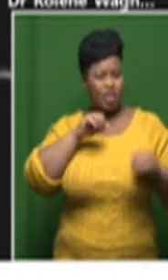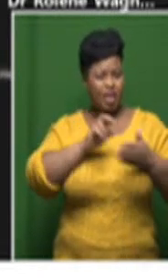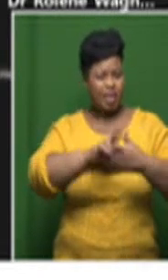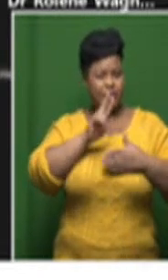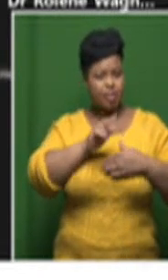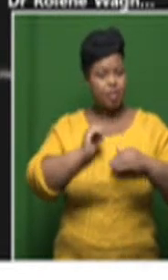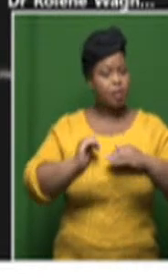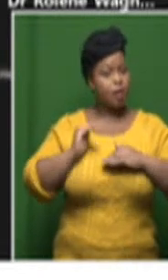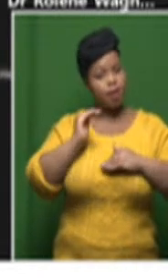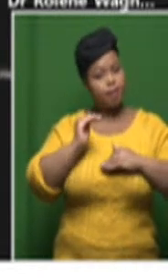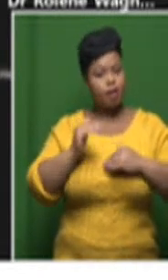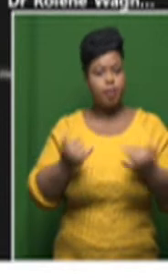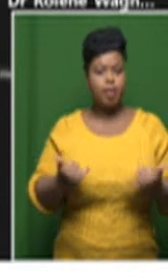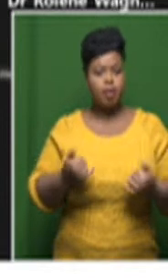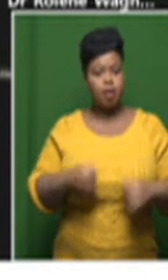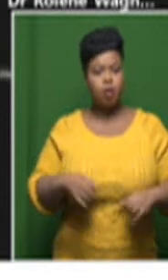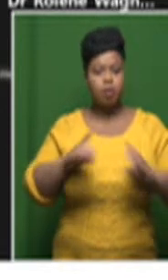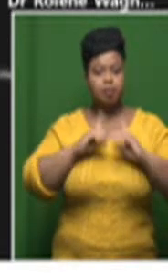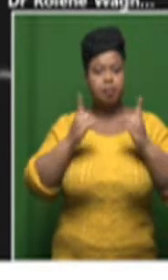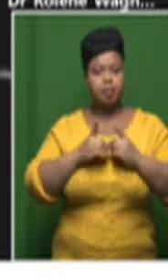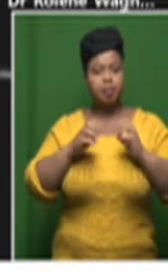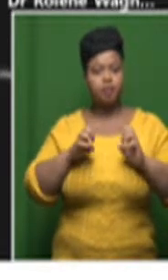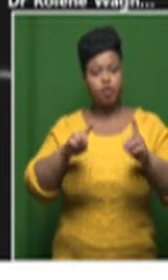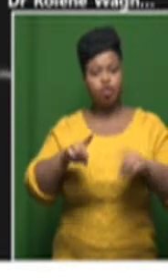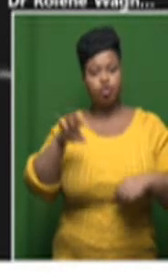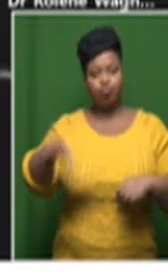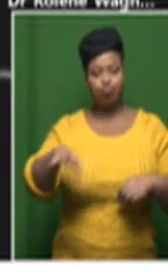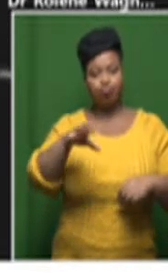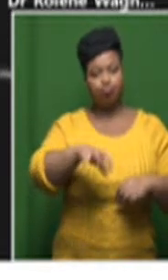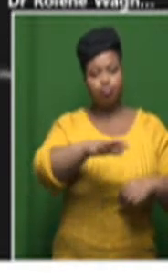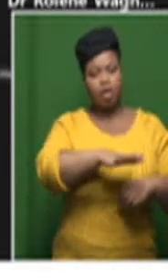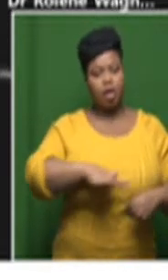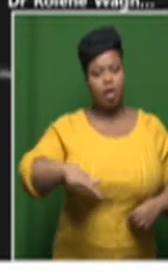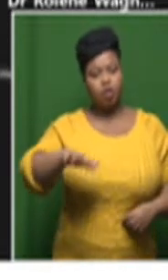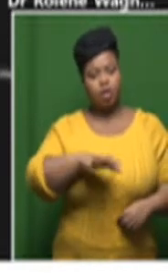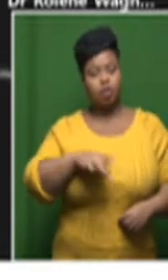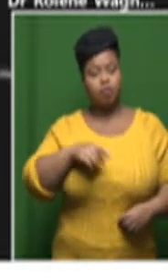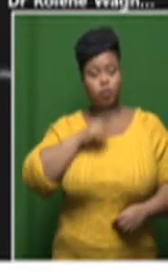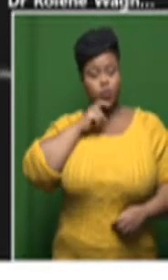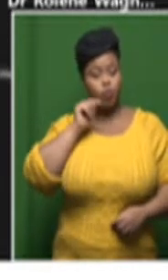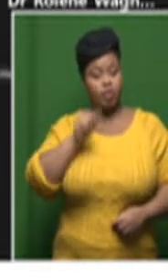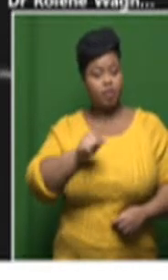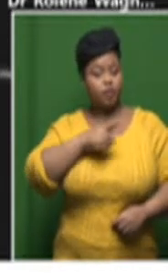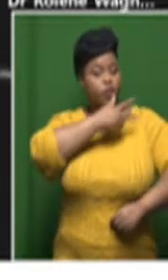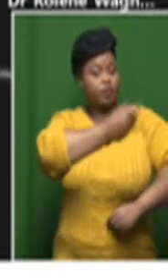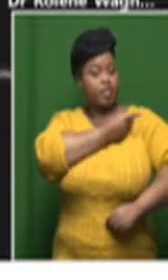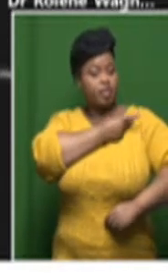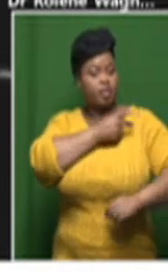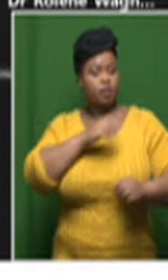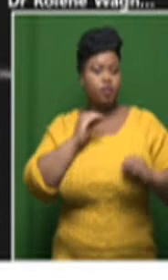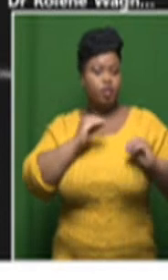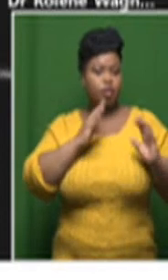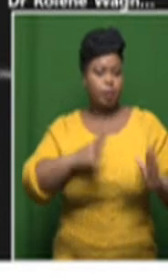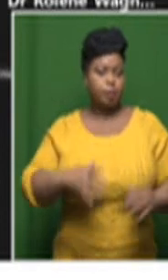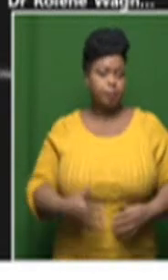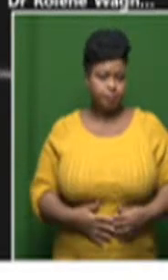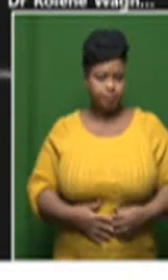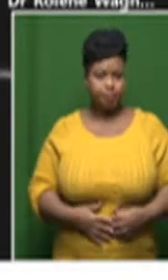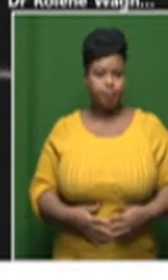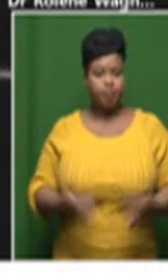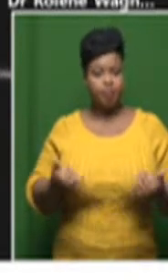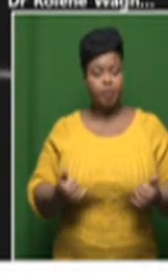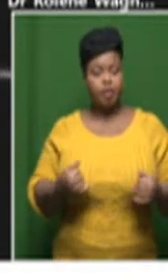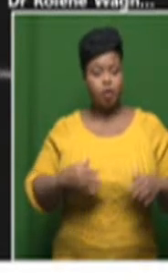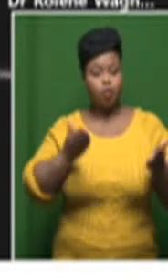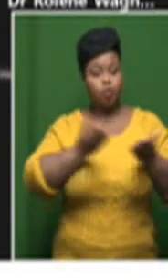Education has made the vaccination sites available. These are the same sites that we utilized when vaccinating the educators. We're clustering